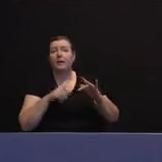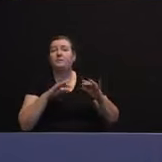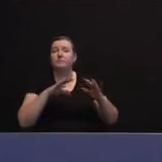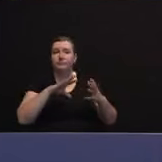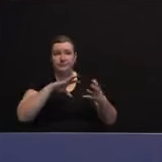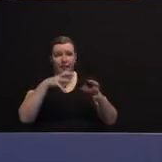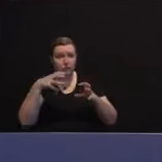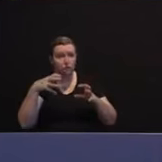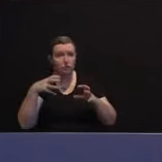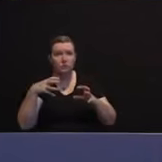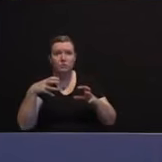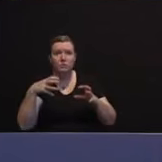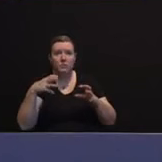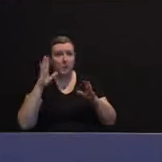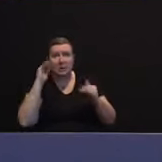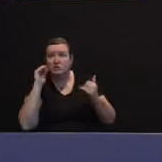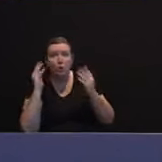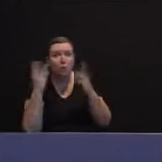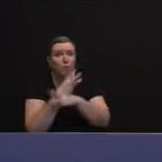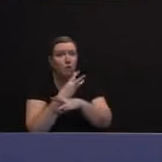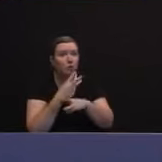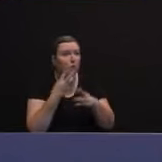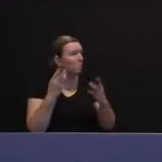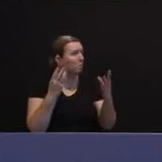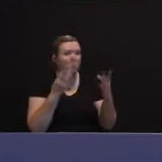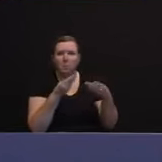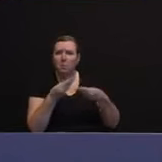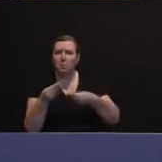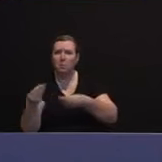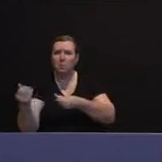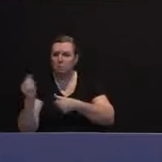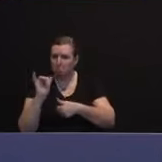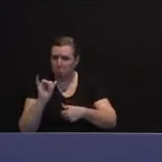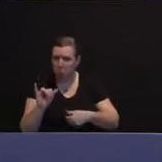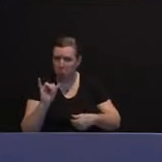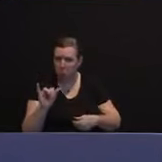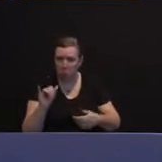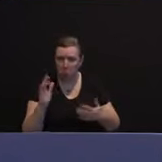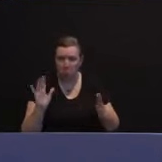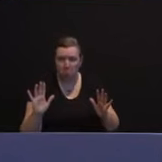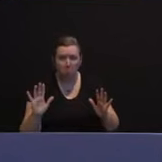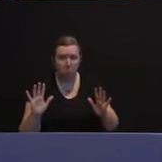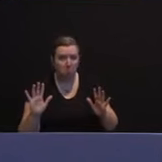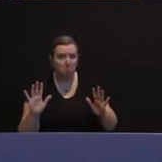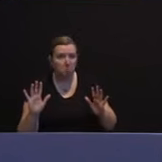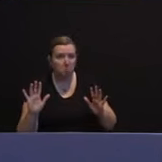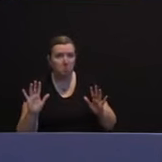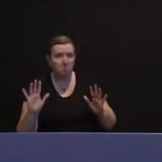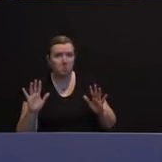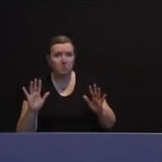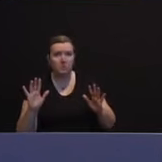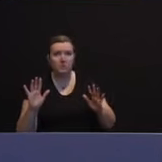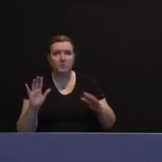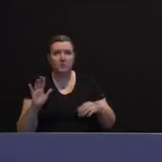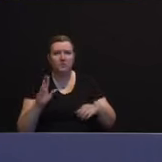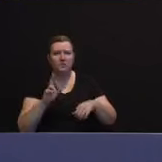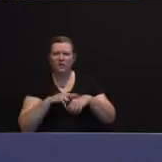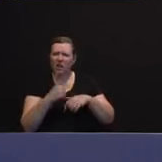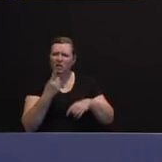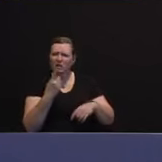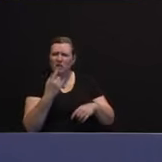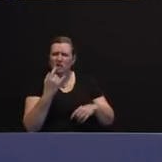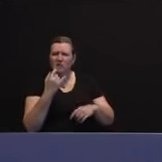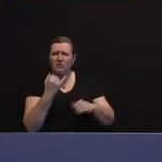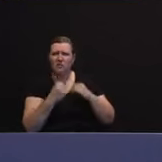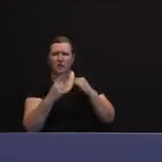way. I don't know even how to answer the last question, because it's a fact. It's not flip. Folks who have politicized wearing